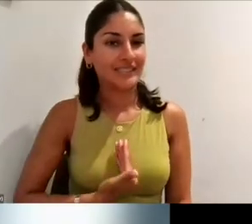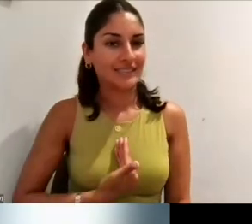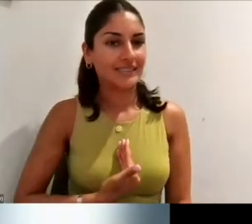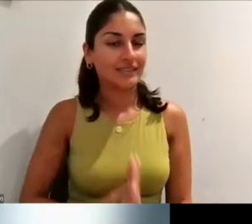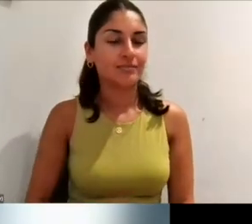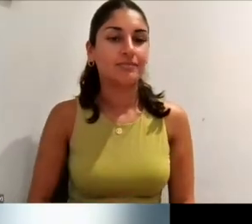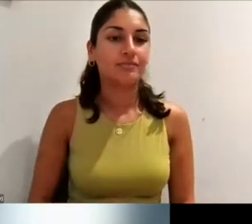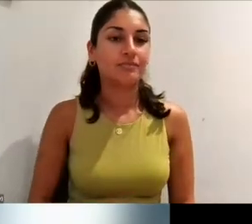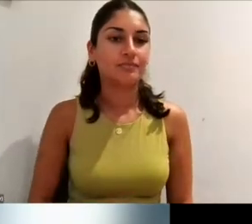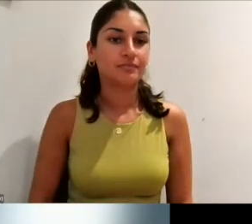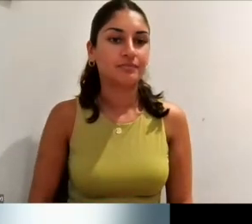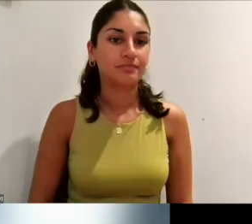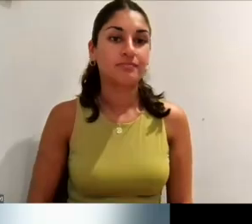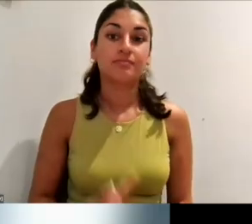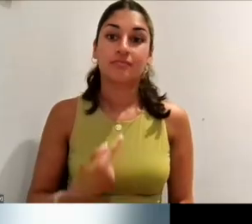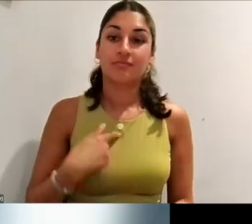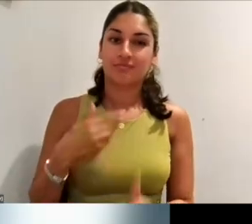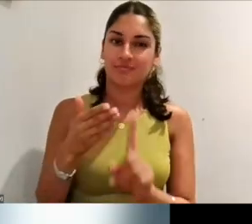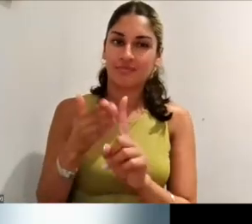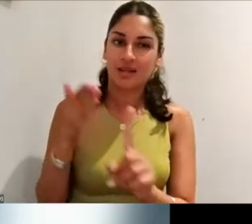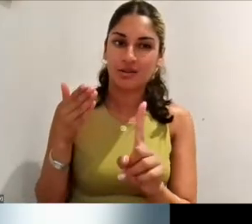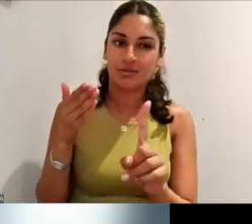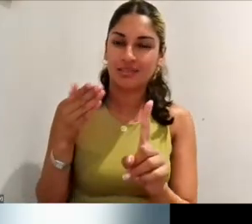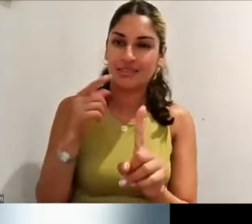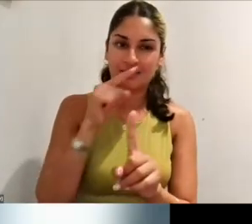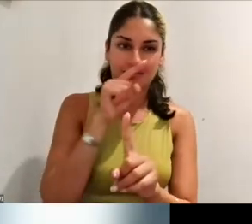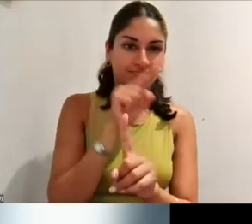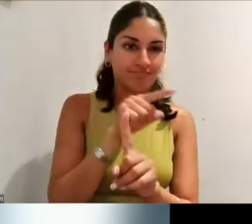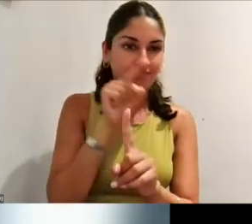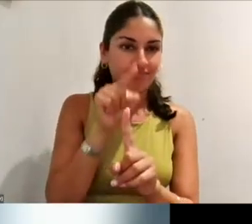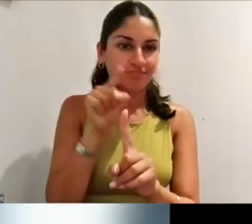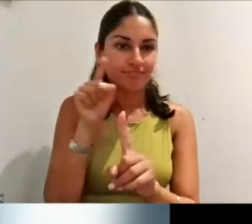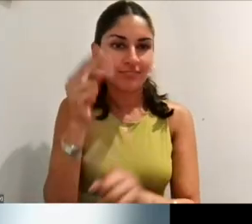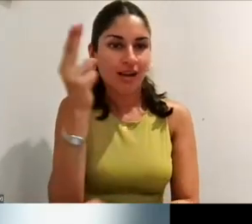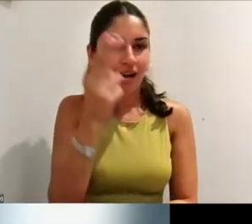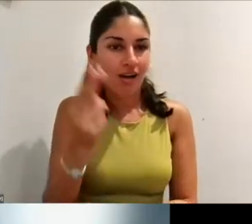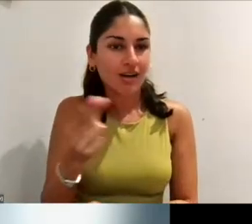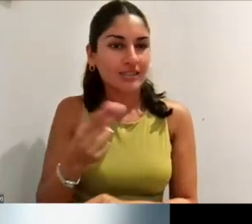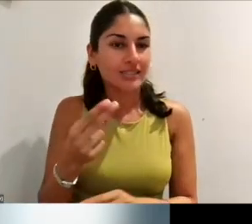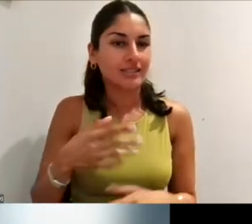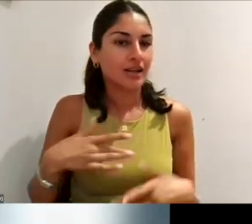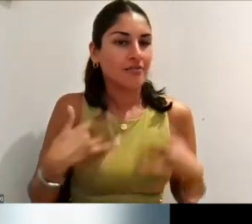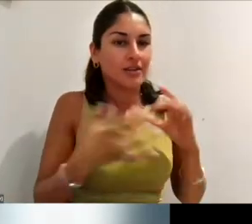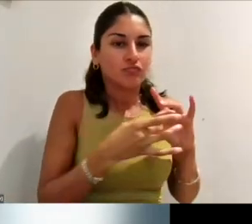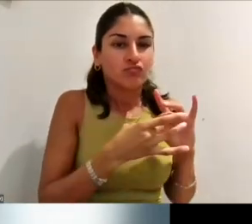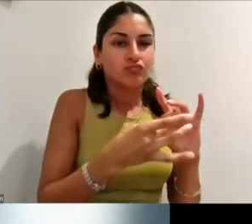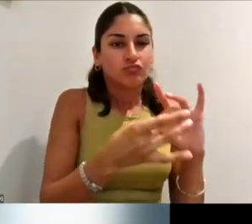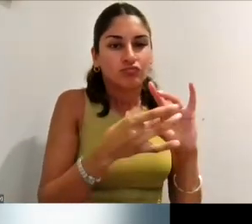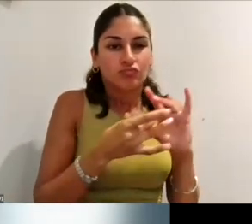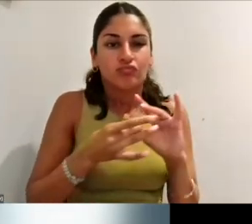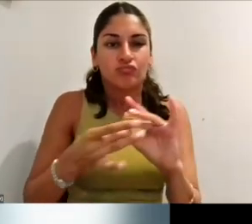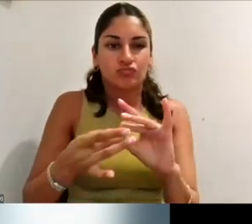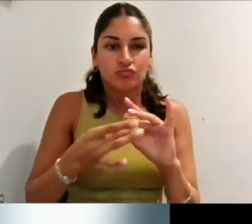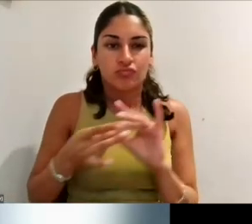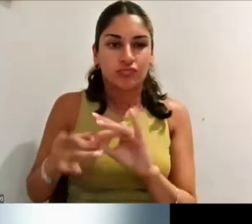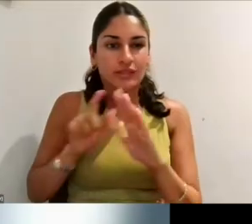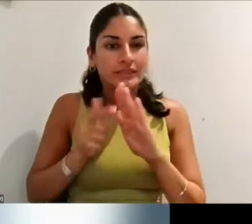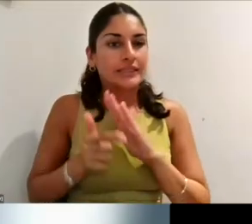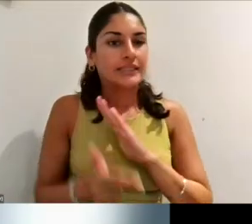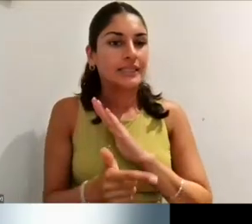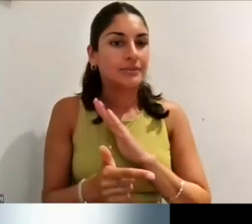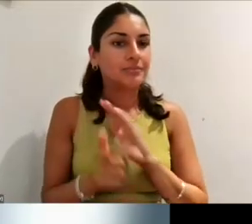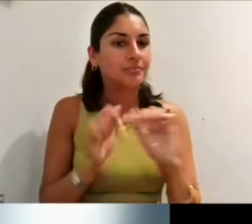what I've noticed with the artists today is I felt I've deeply connected with each individual artist in their own experience